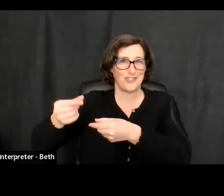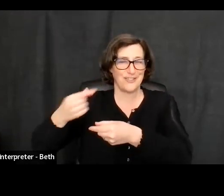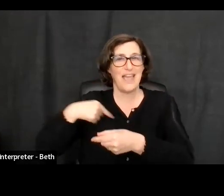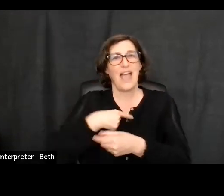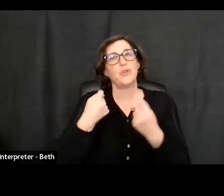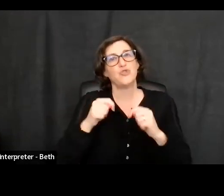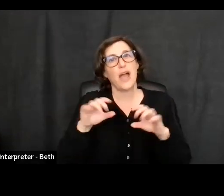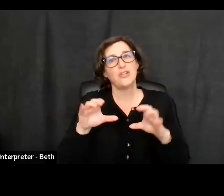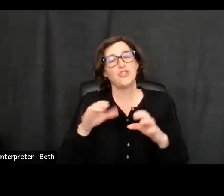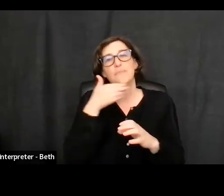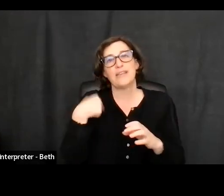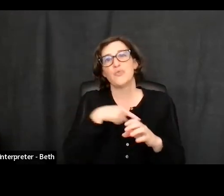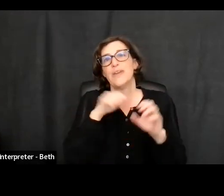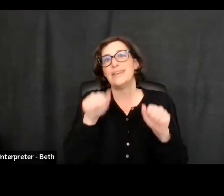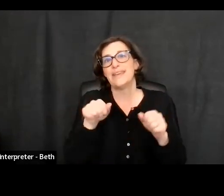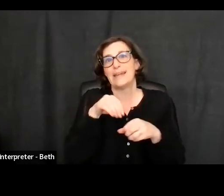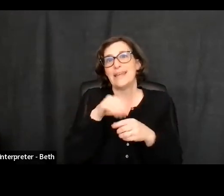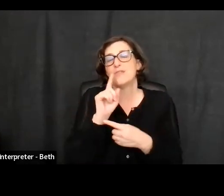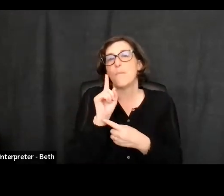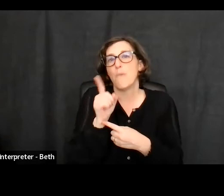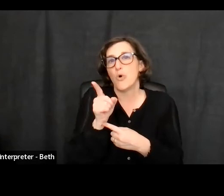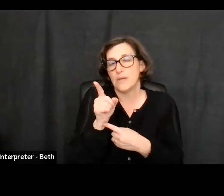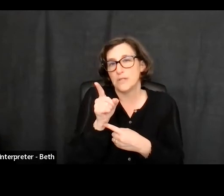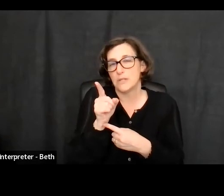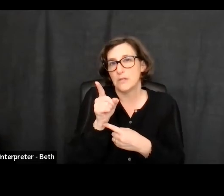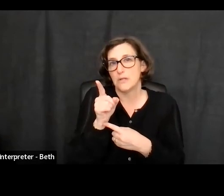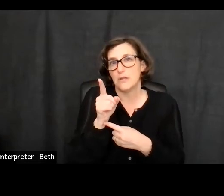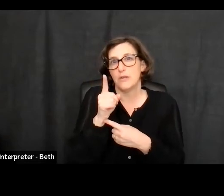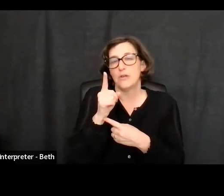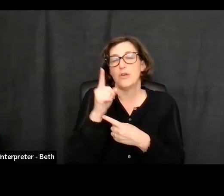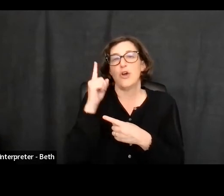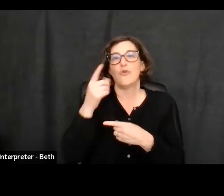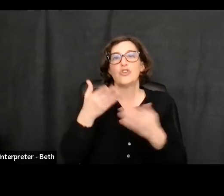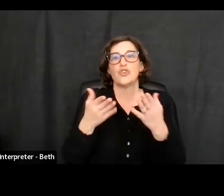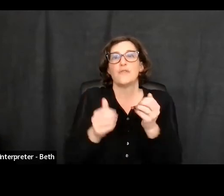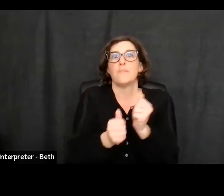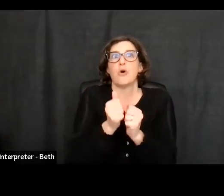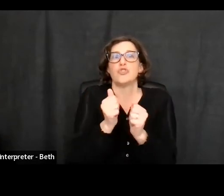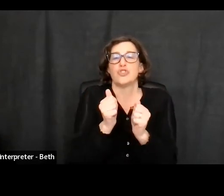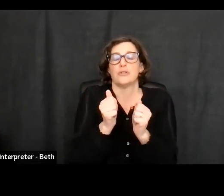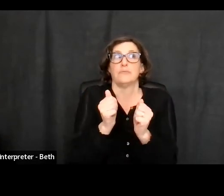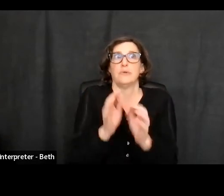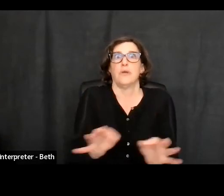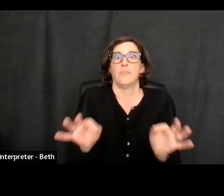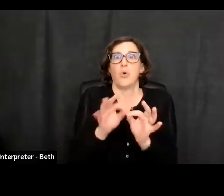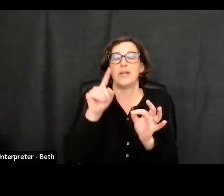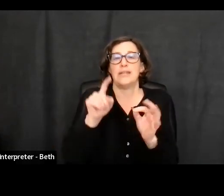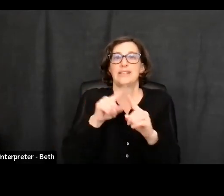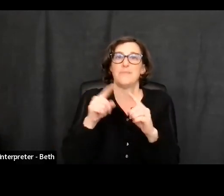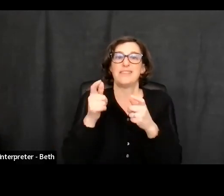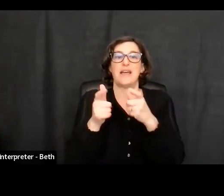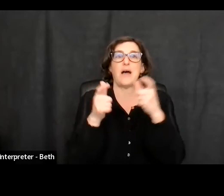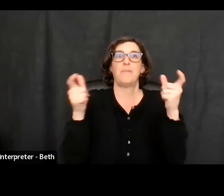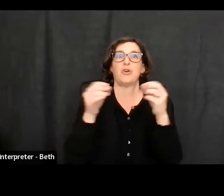the moment for to serve the most pressing needs. But the bigger, wider, more institutional changes